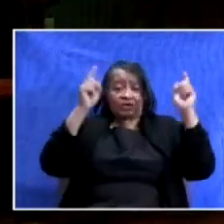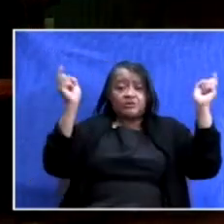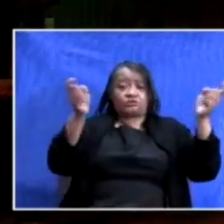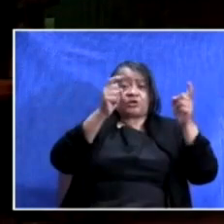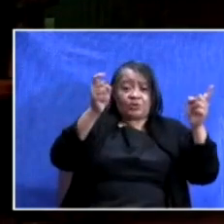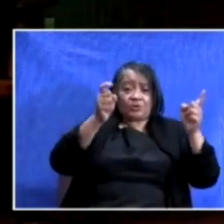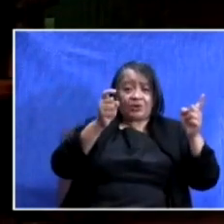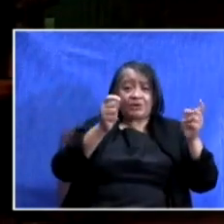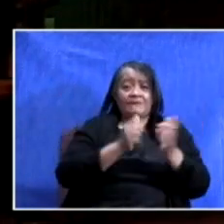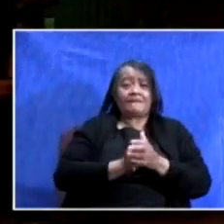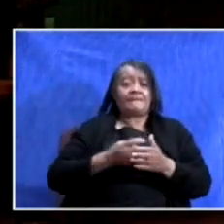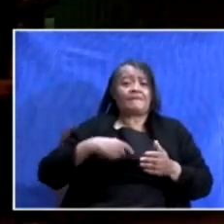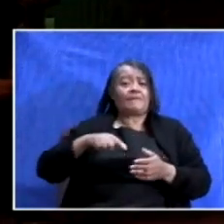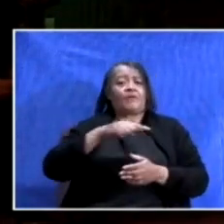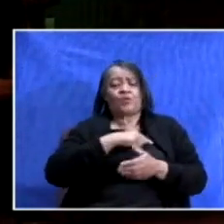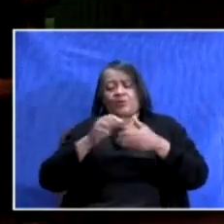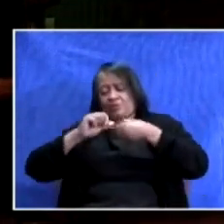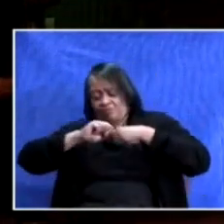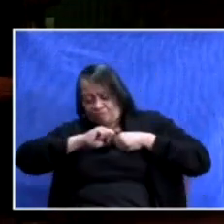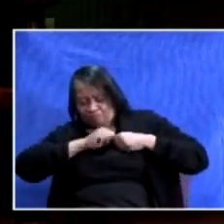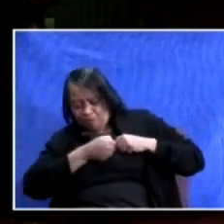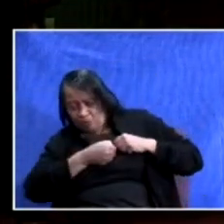celebrate, we mourn.